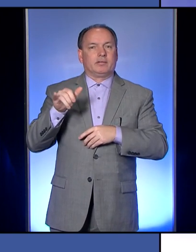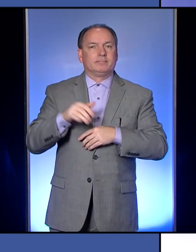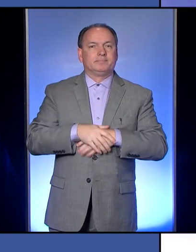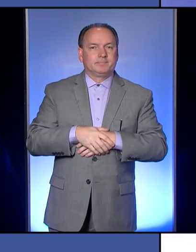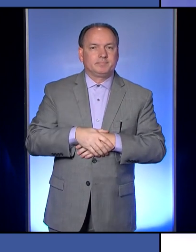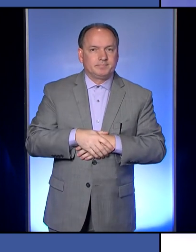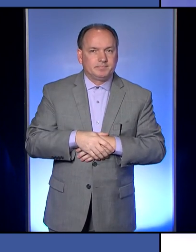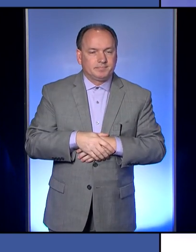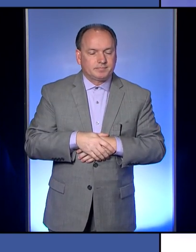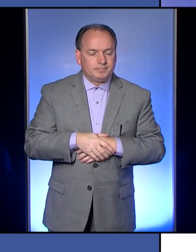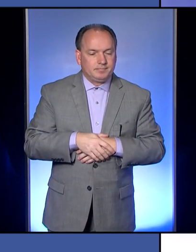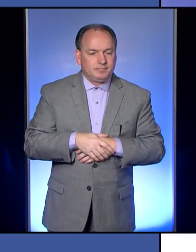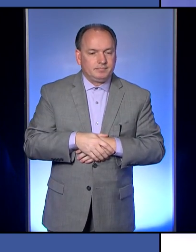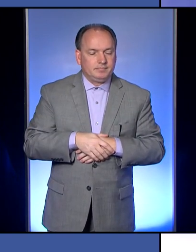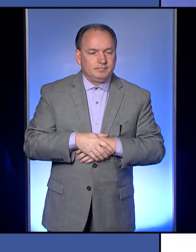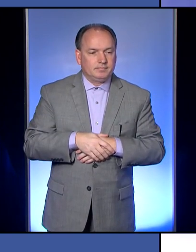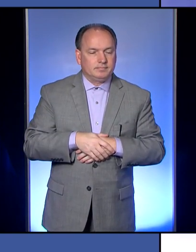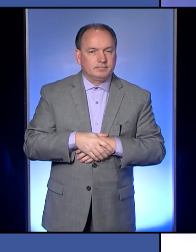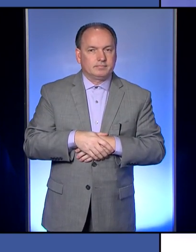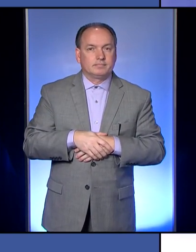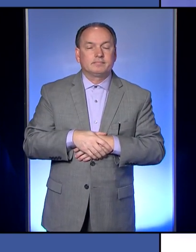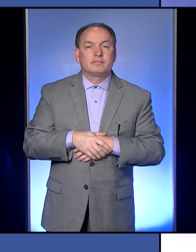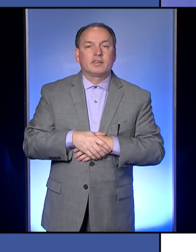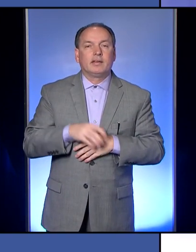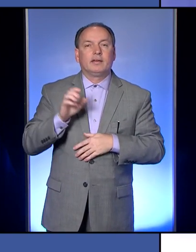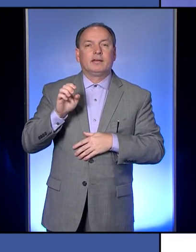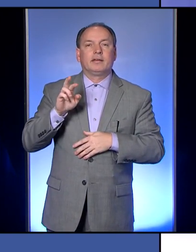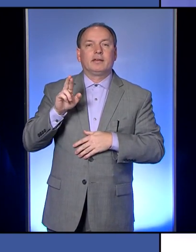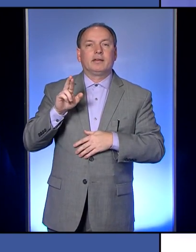Okay, thanks. Erie News Now.